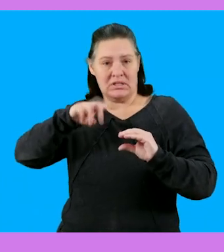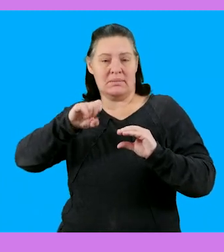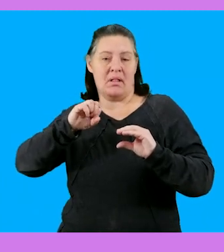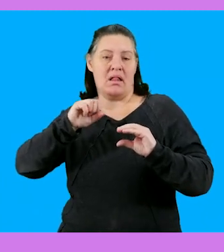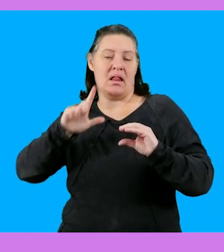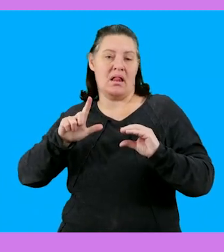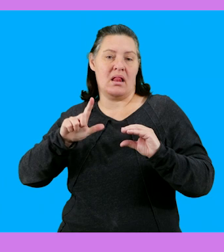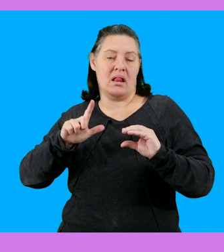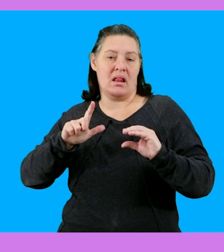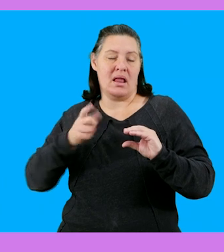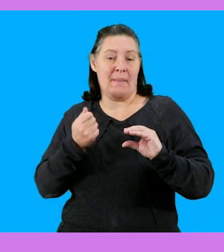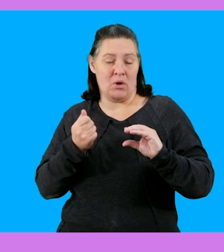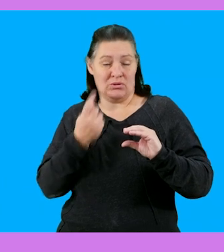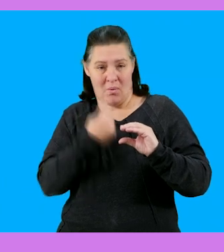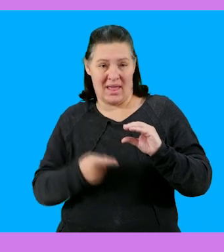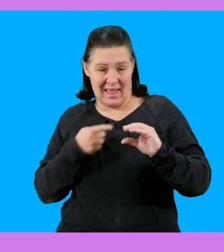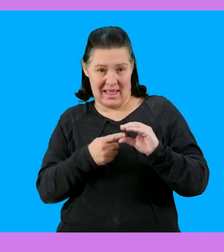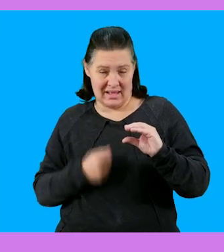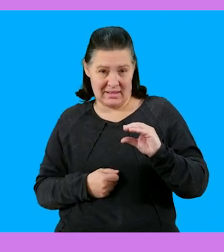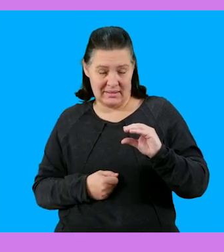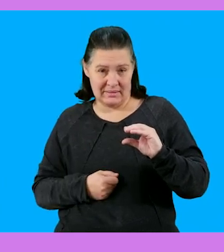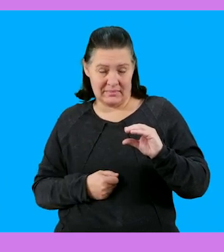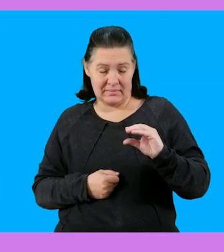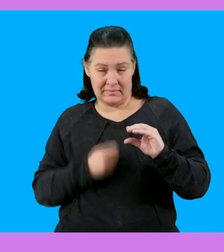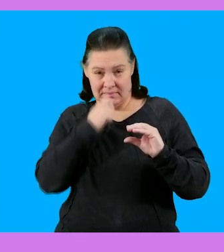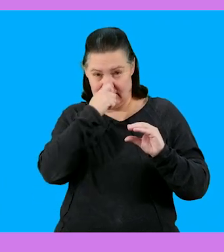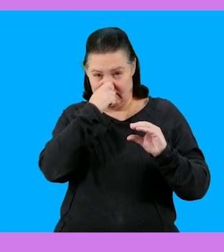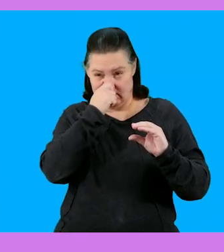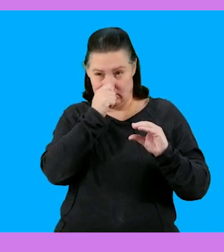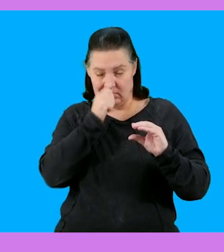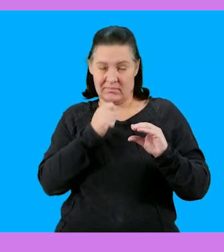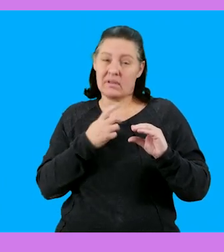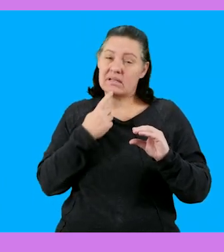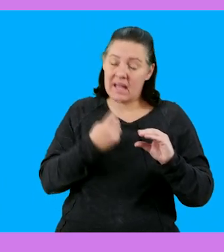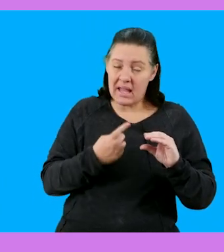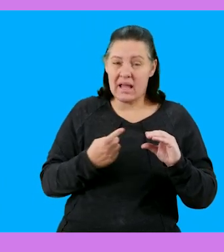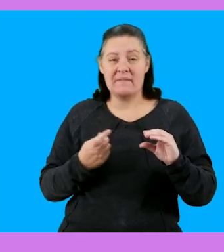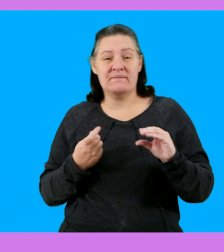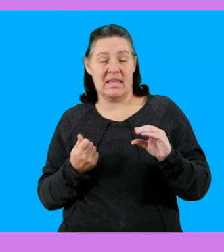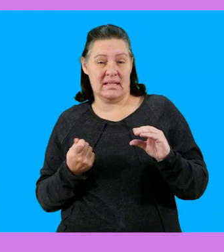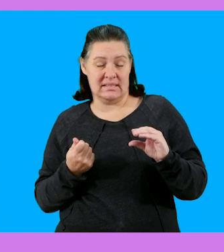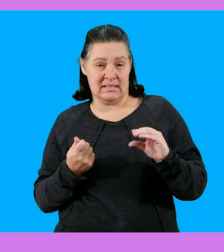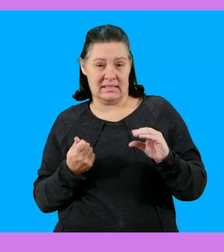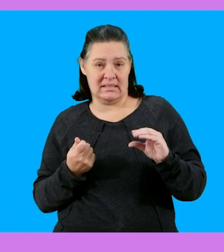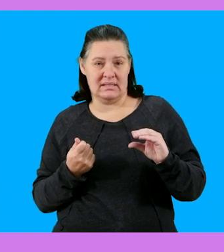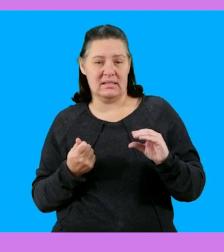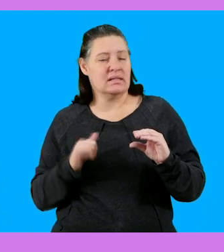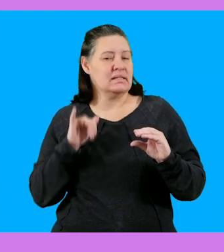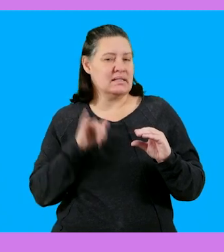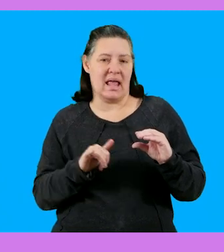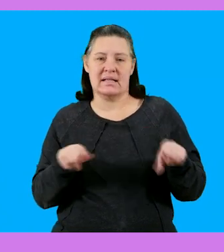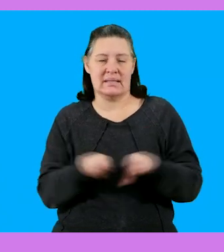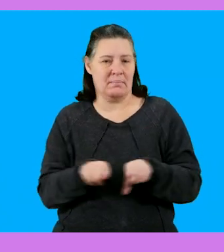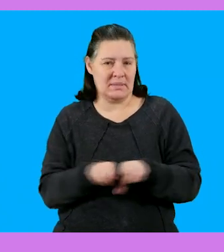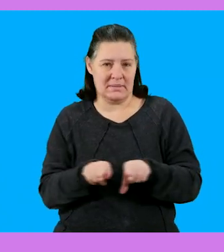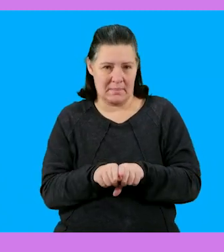principal amount due only. So remember, we also indicated that fees remain the